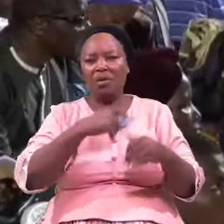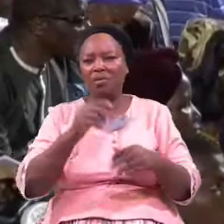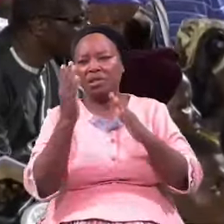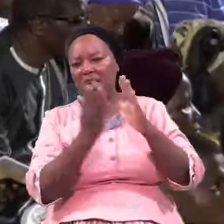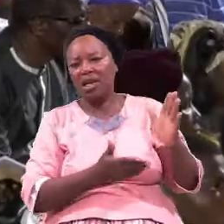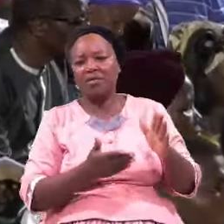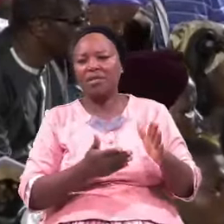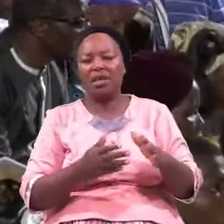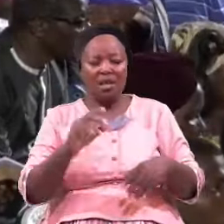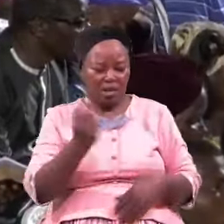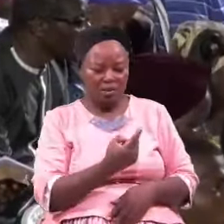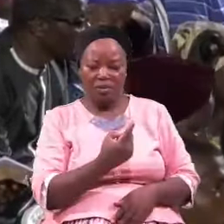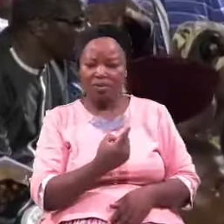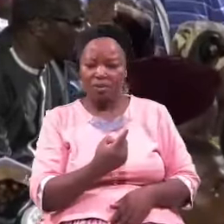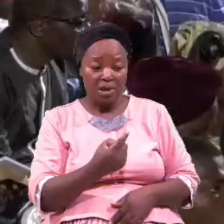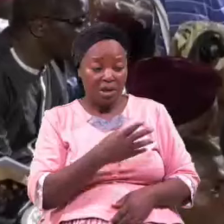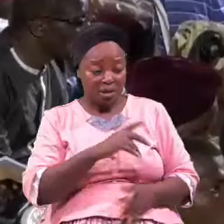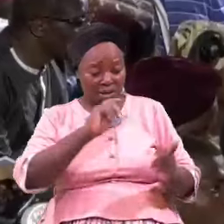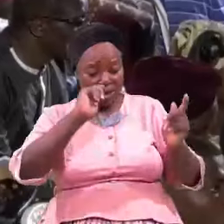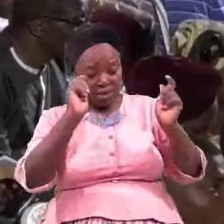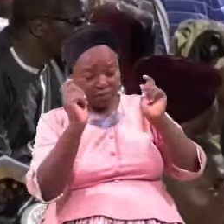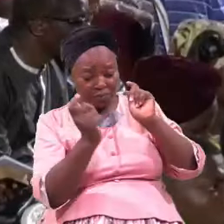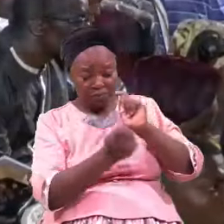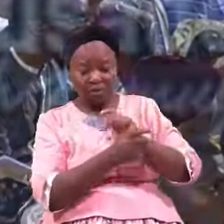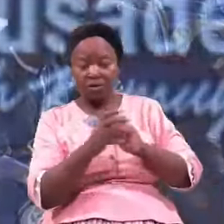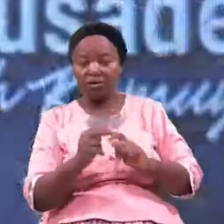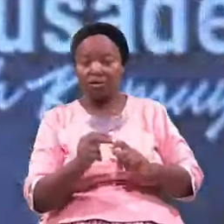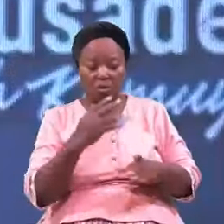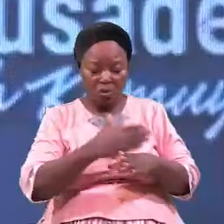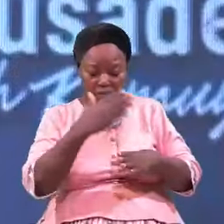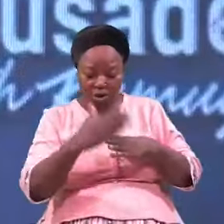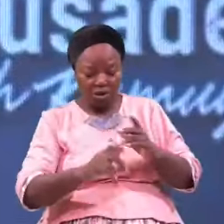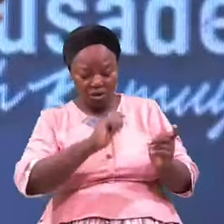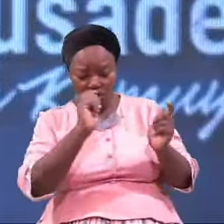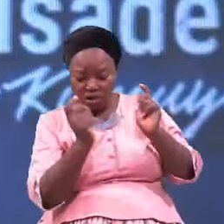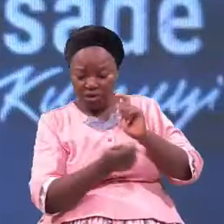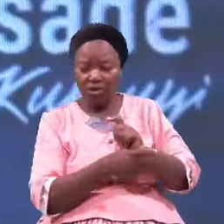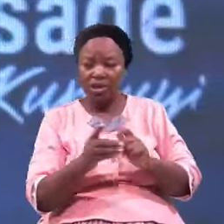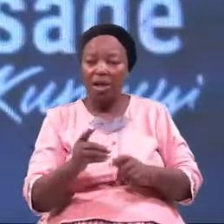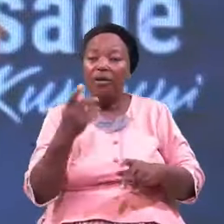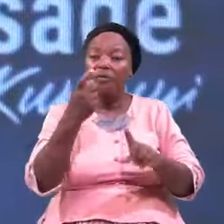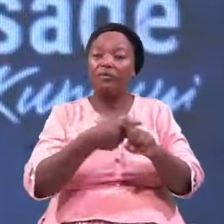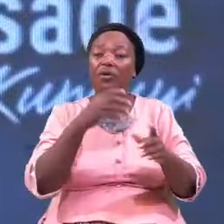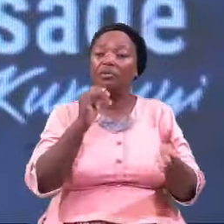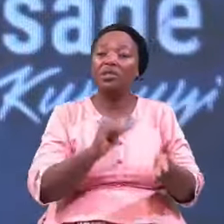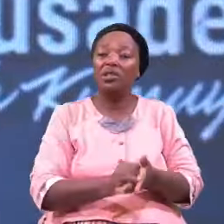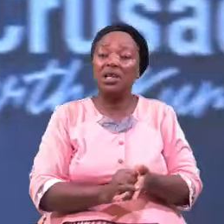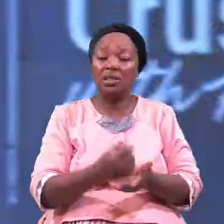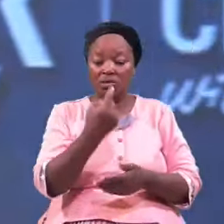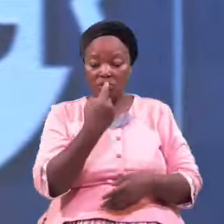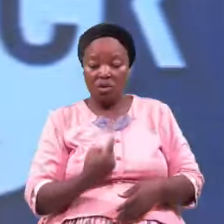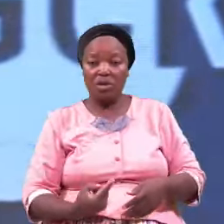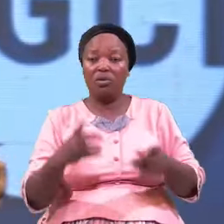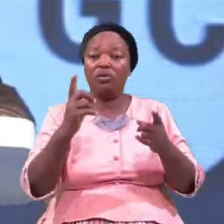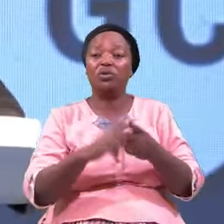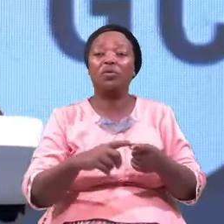Transformation Total Change From That Loneliness To